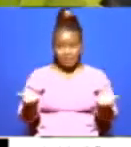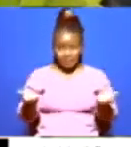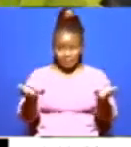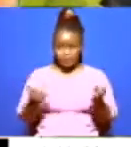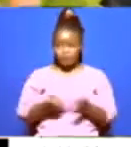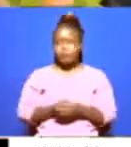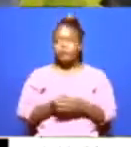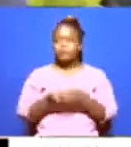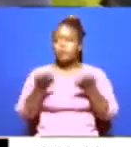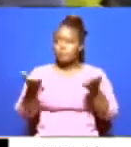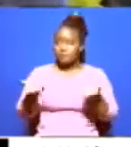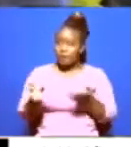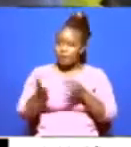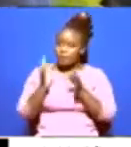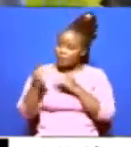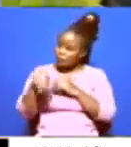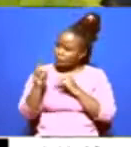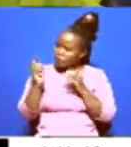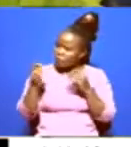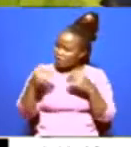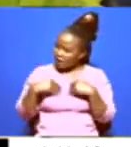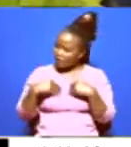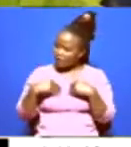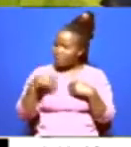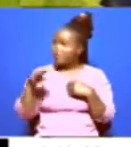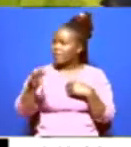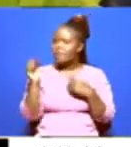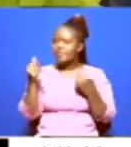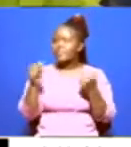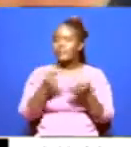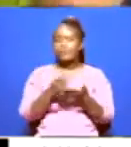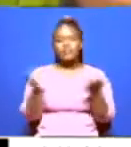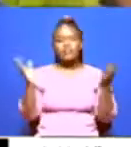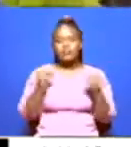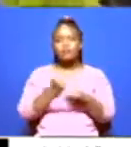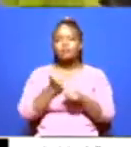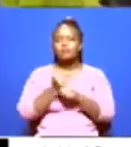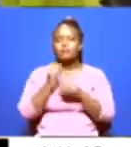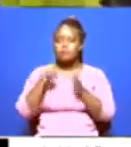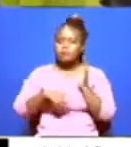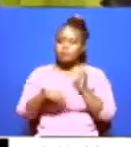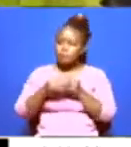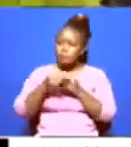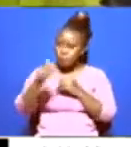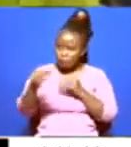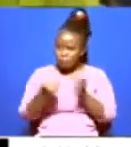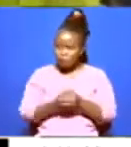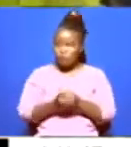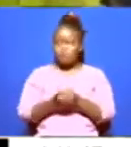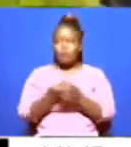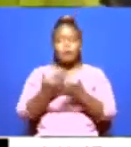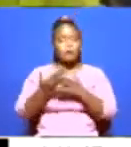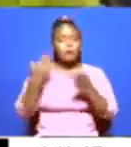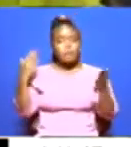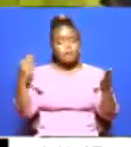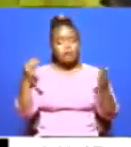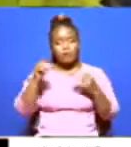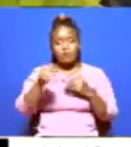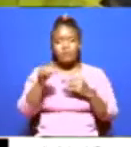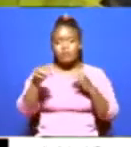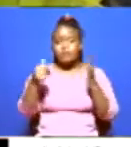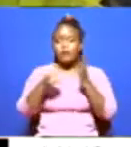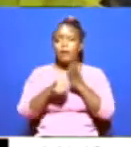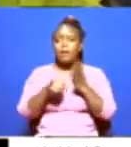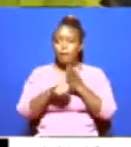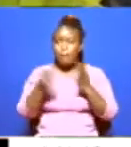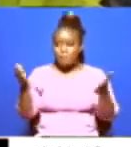When you have taken the temple now, what are we going to do? So where we are reached with this menace, I think we had